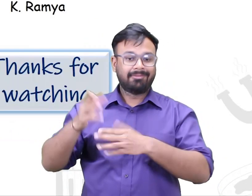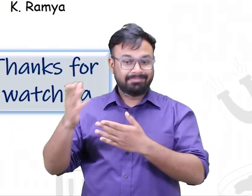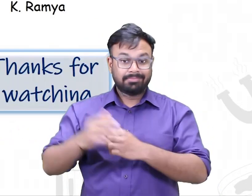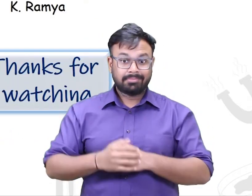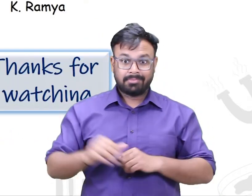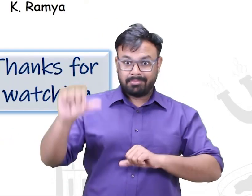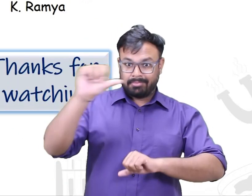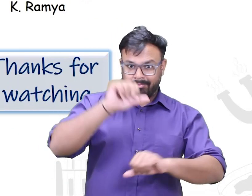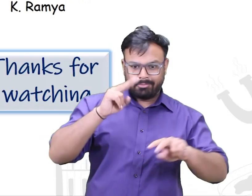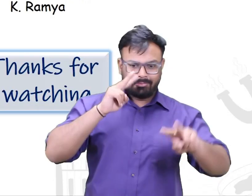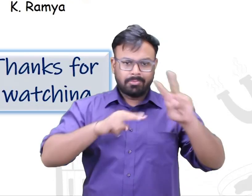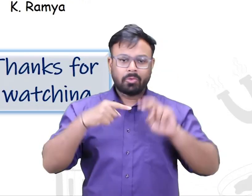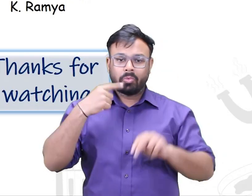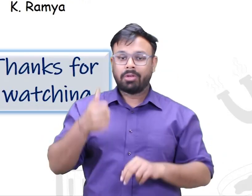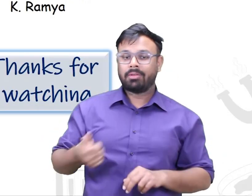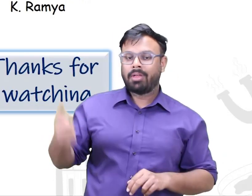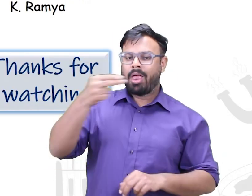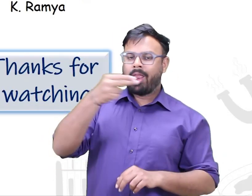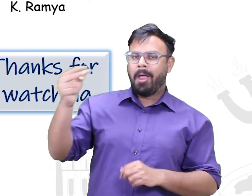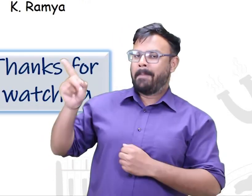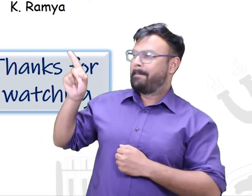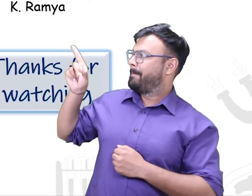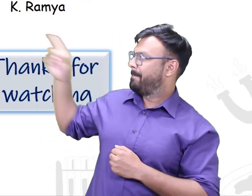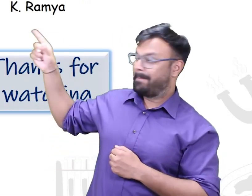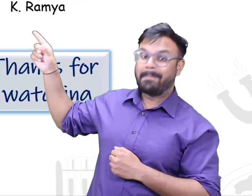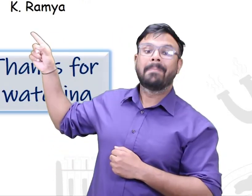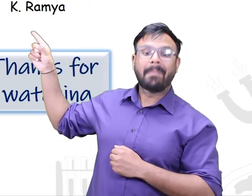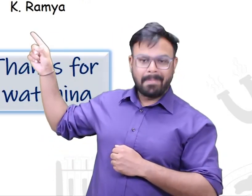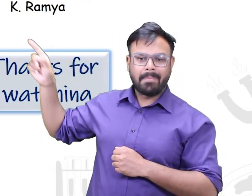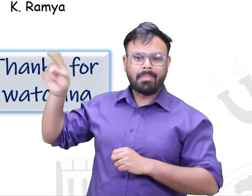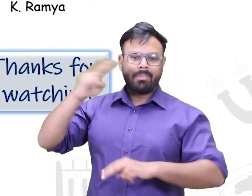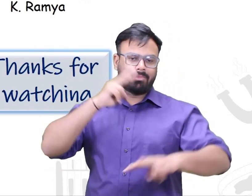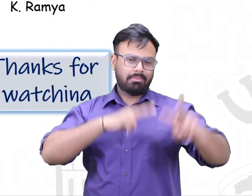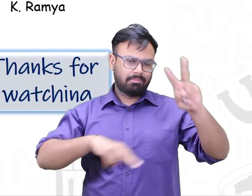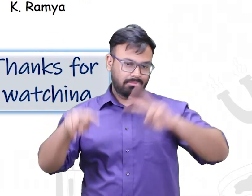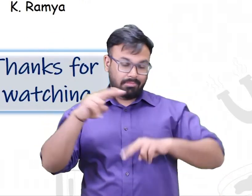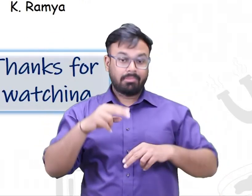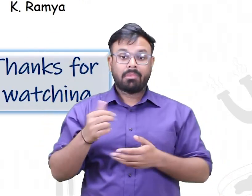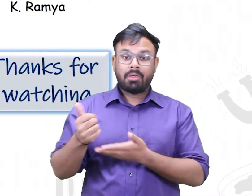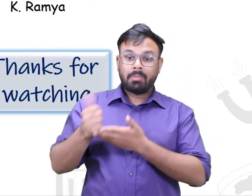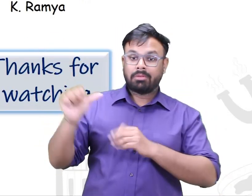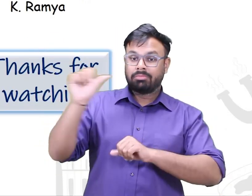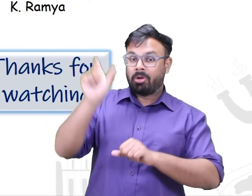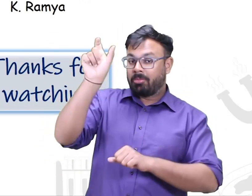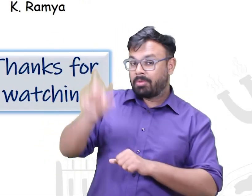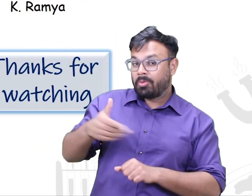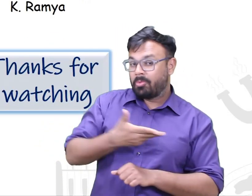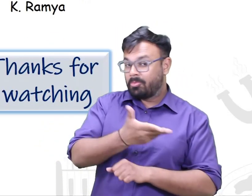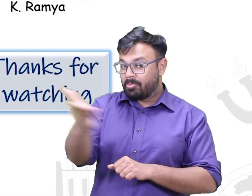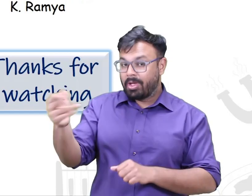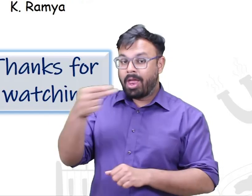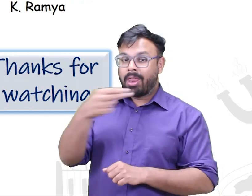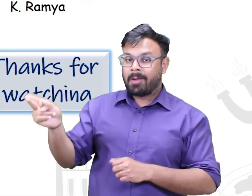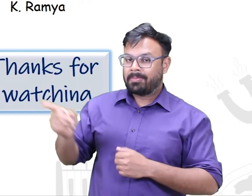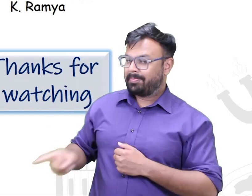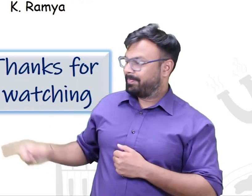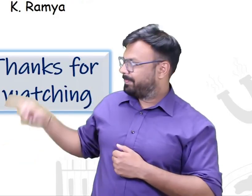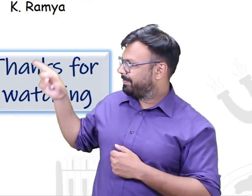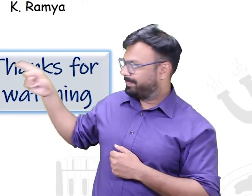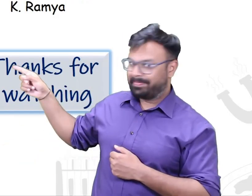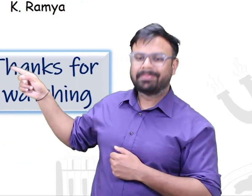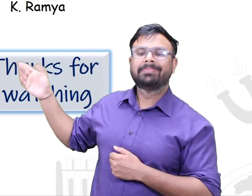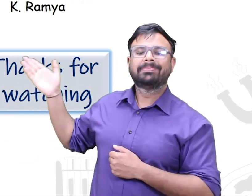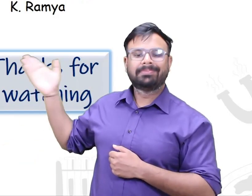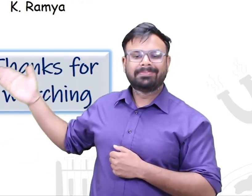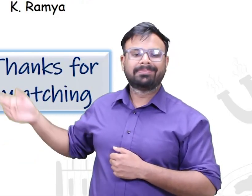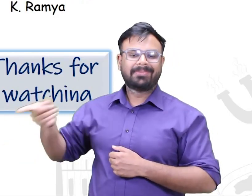force. This virtual content was supervised by Dr. S. Angappan, Senior Principal Scientist, with the contribution of research scholars